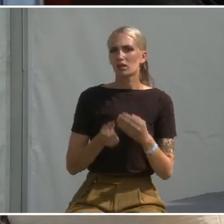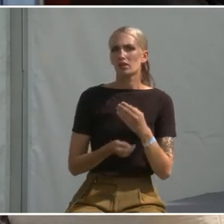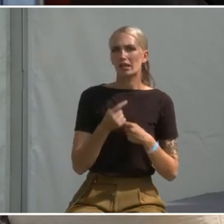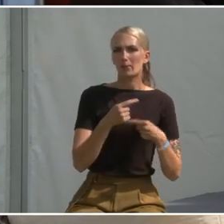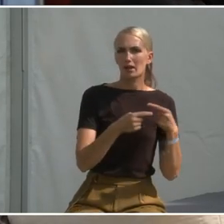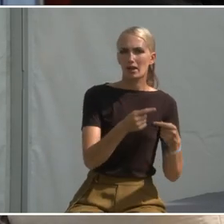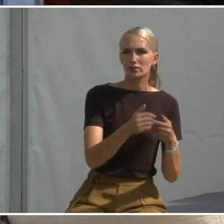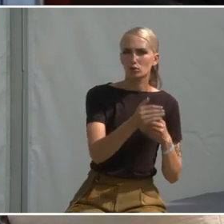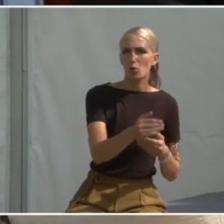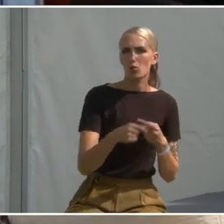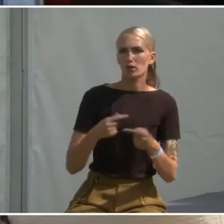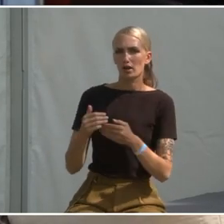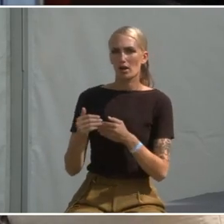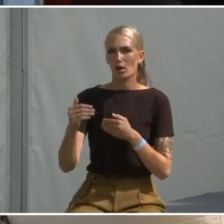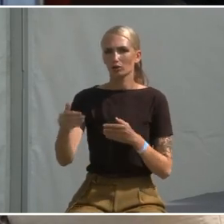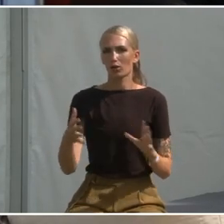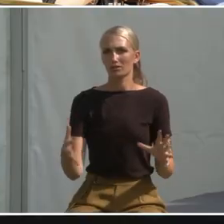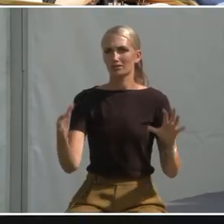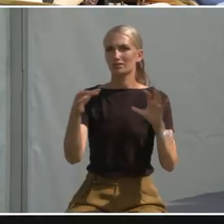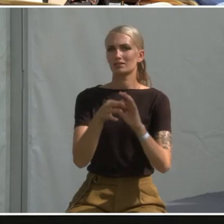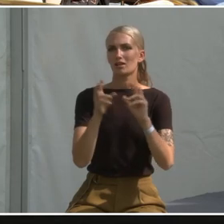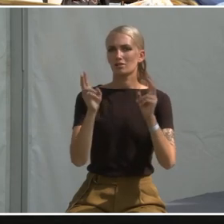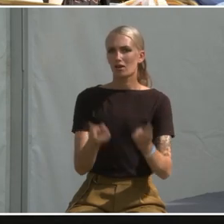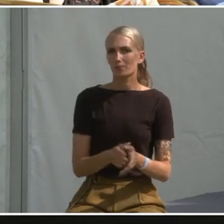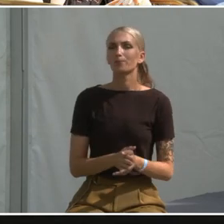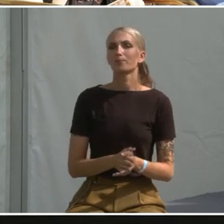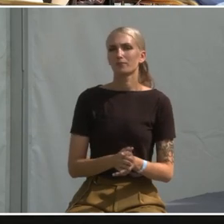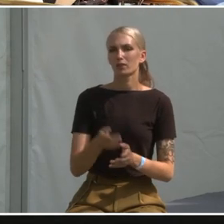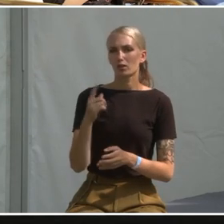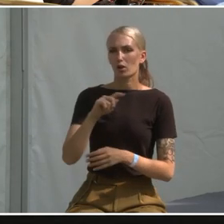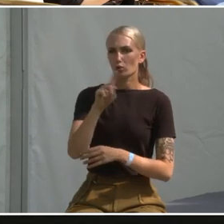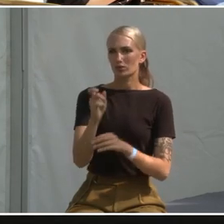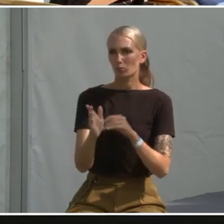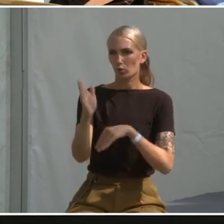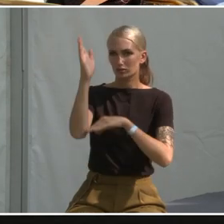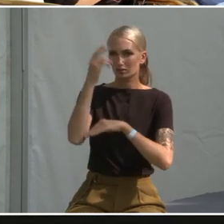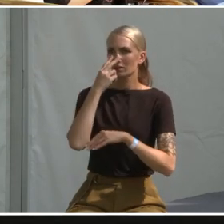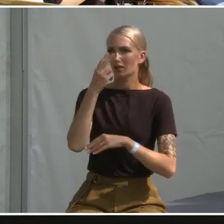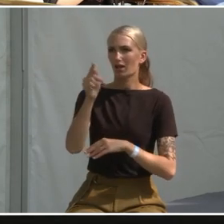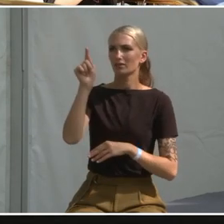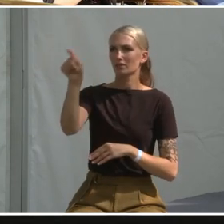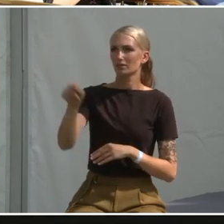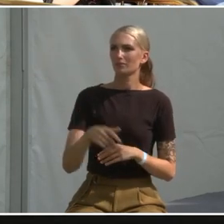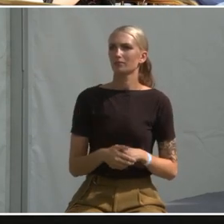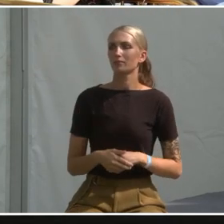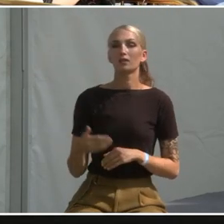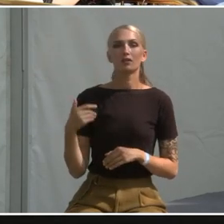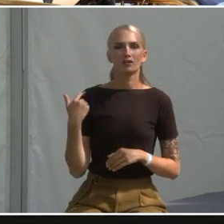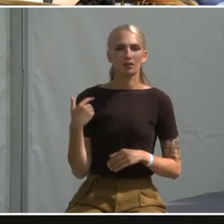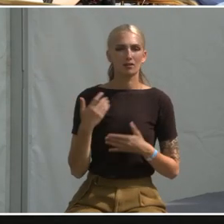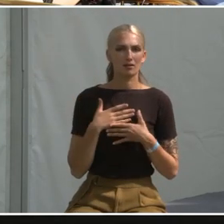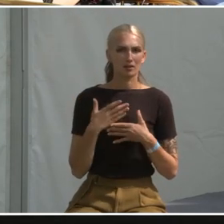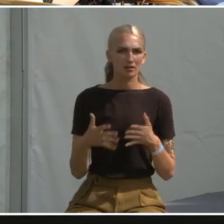I understand it also. Yes. There's a question from the rear end. Go ahead. Thank you, and thank you for a